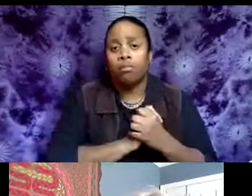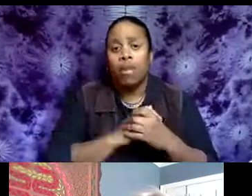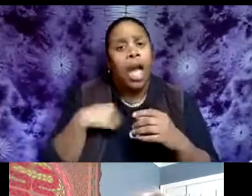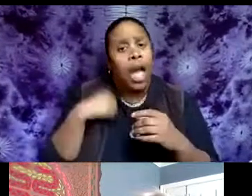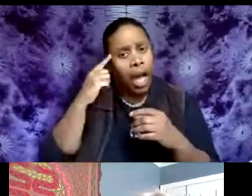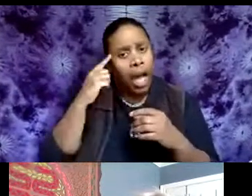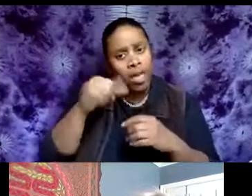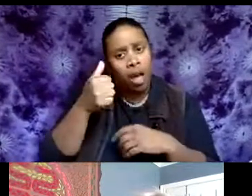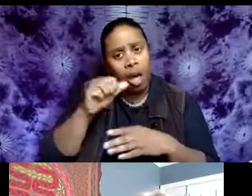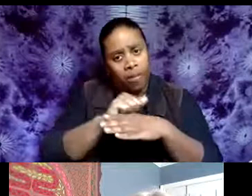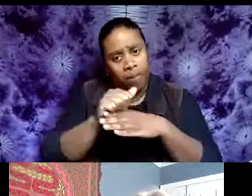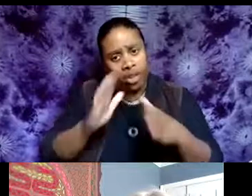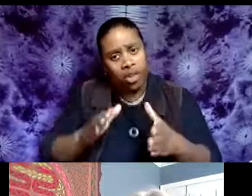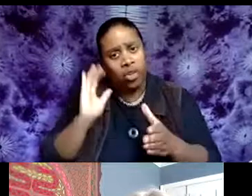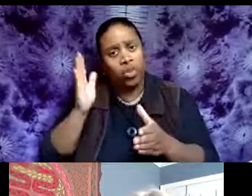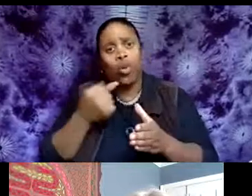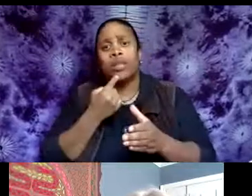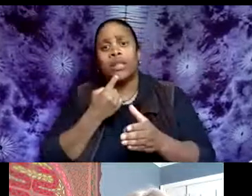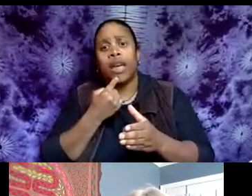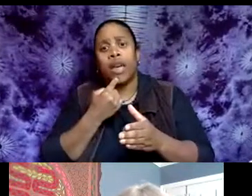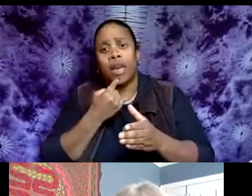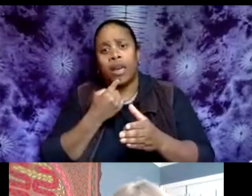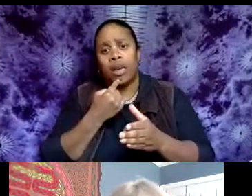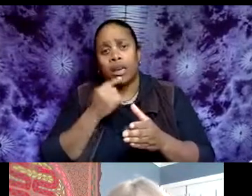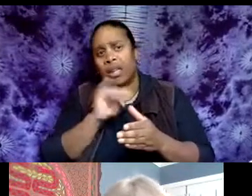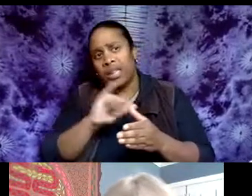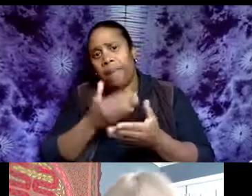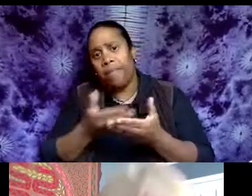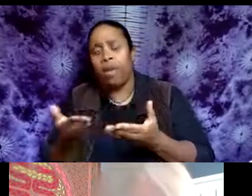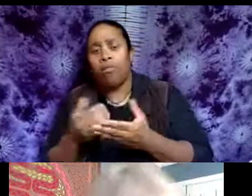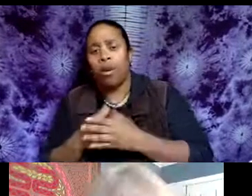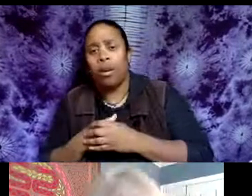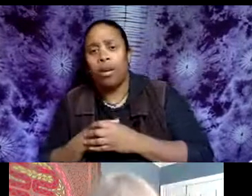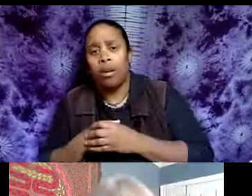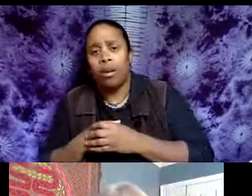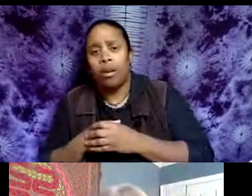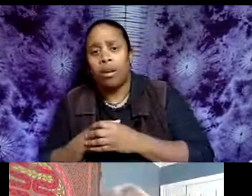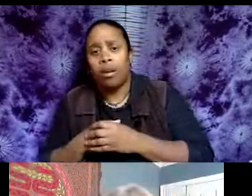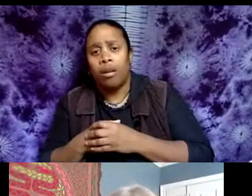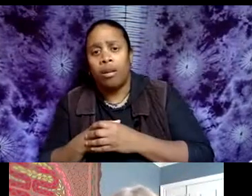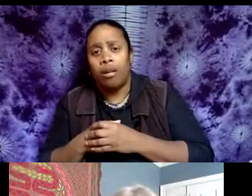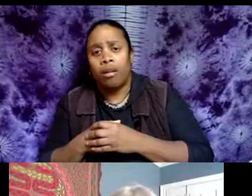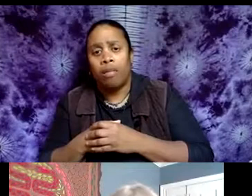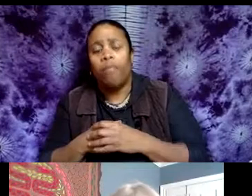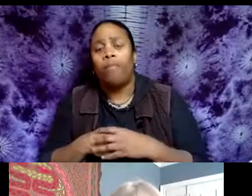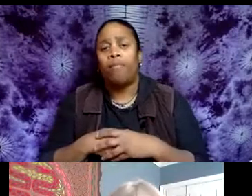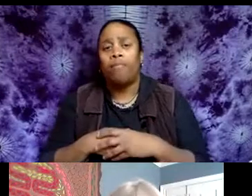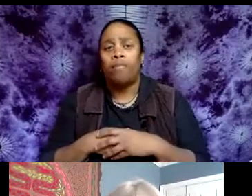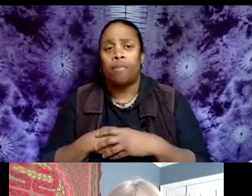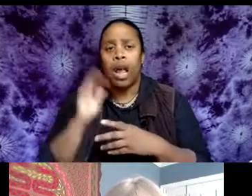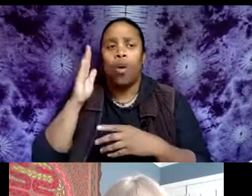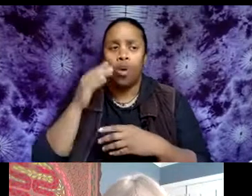too will probably say things that link in. Yeah, might click. So maybe we can use it at the end too. Yeah, I'll let them